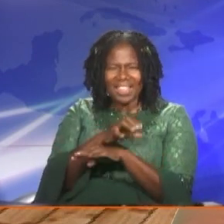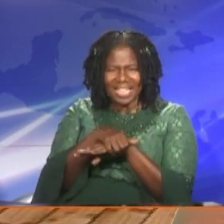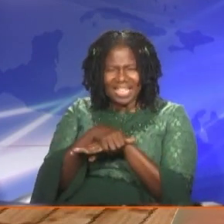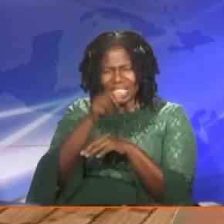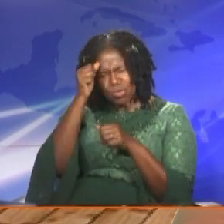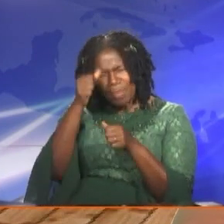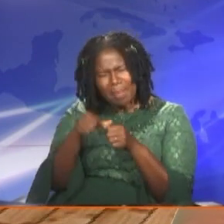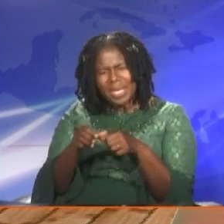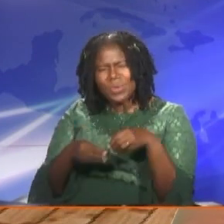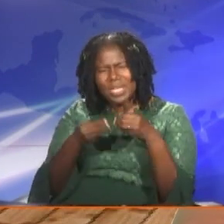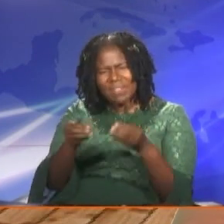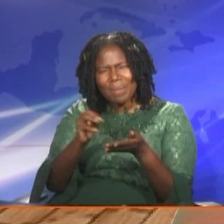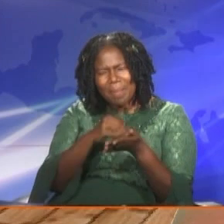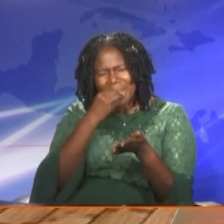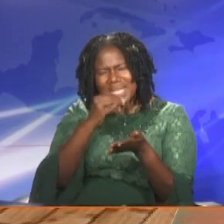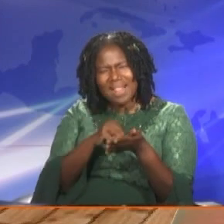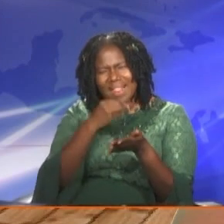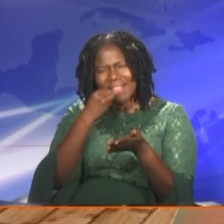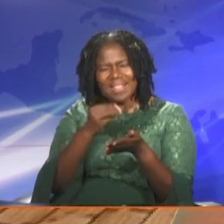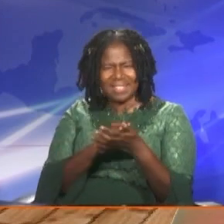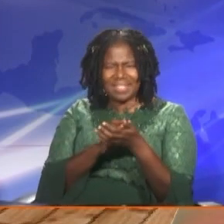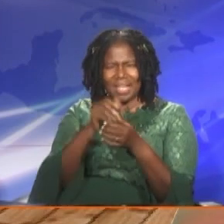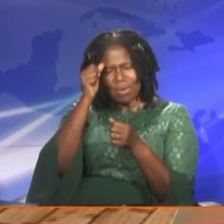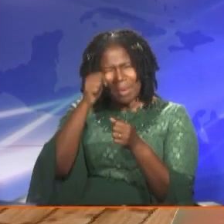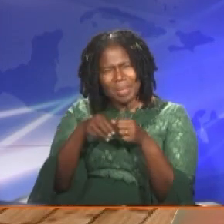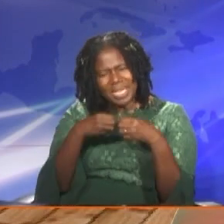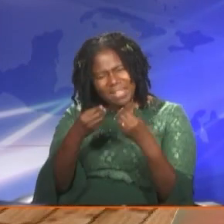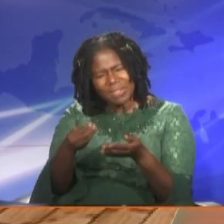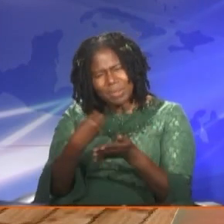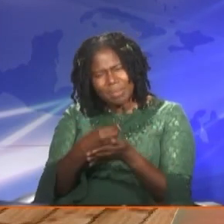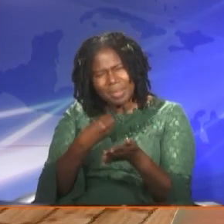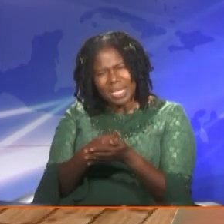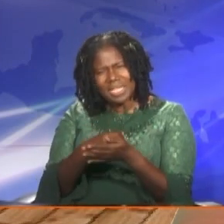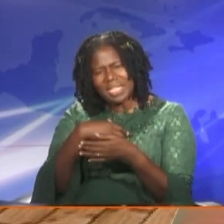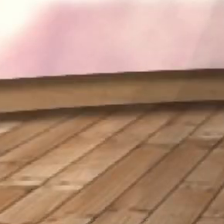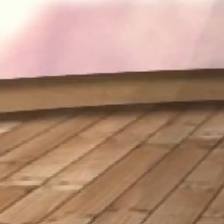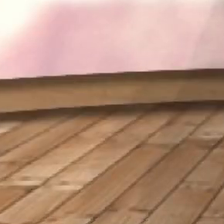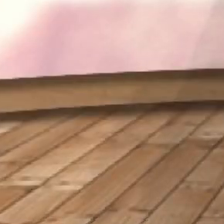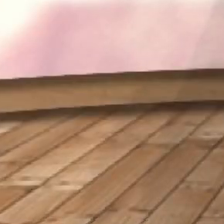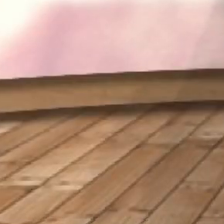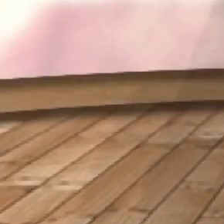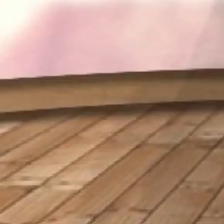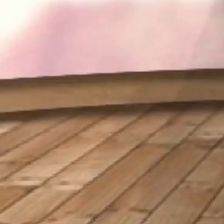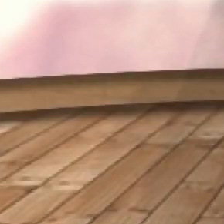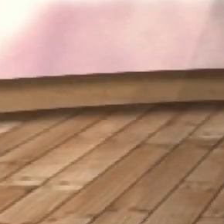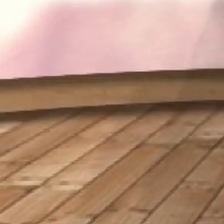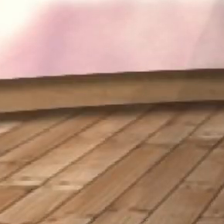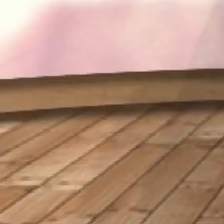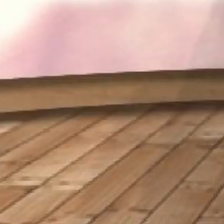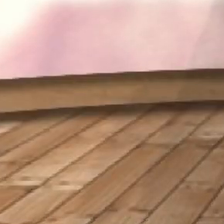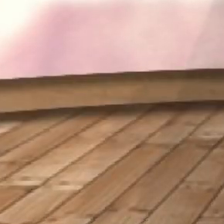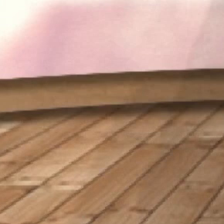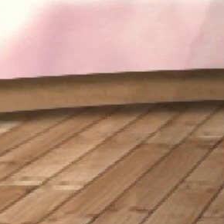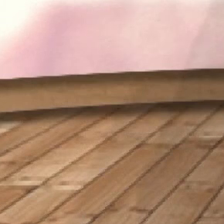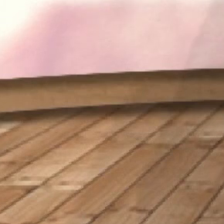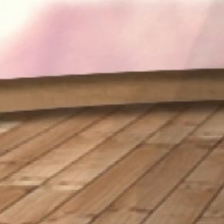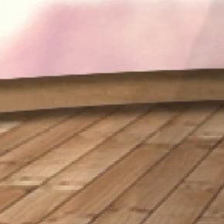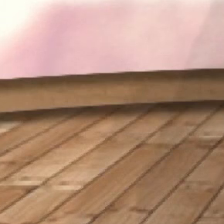them a meal, or you giving them some money to buy a snack. Child labor is actually a form of child